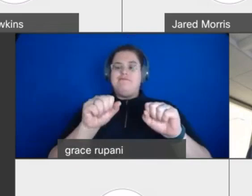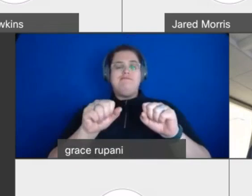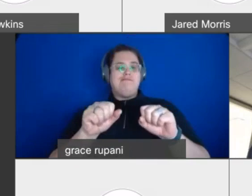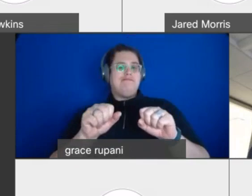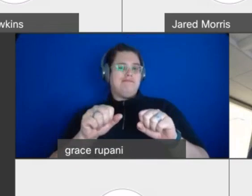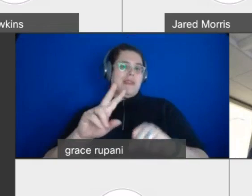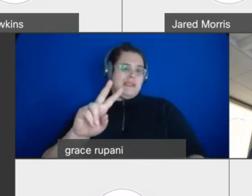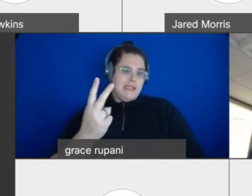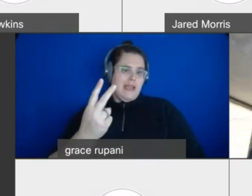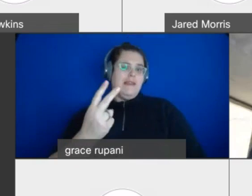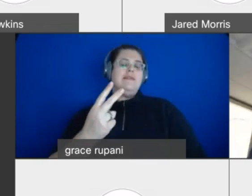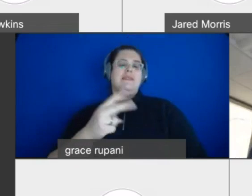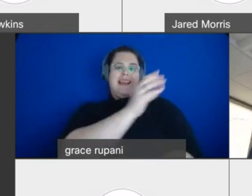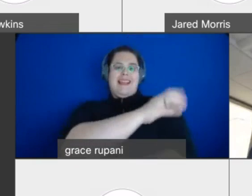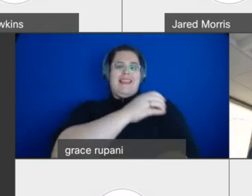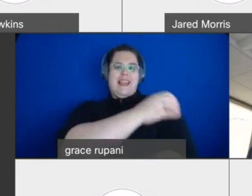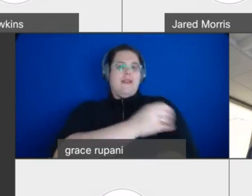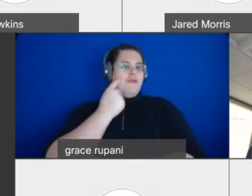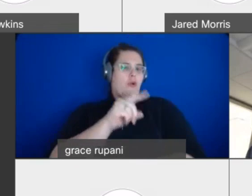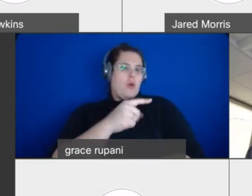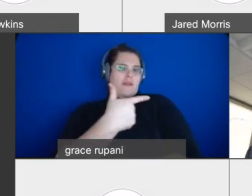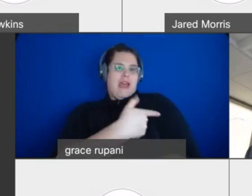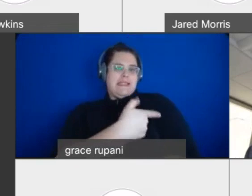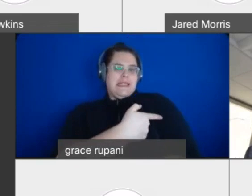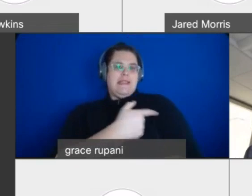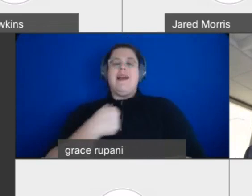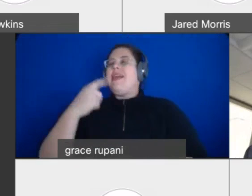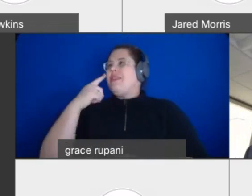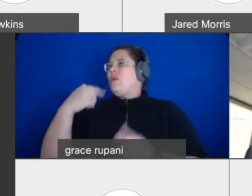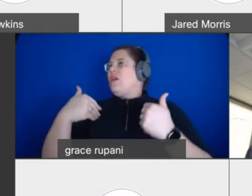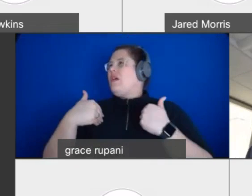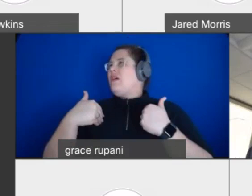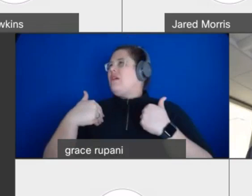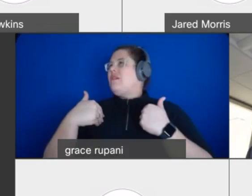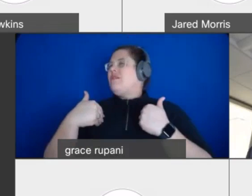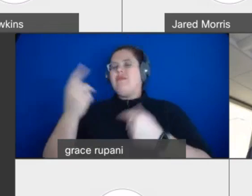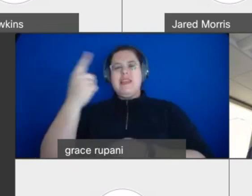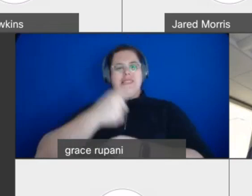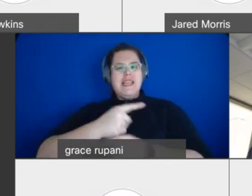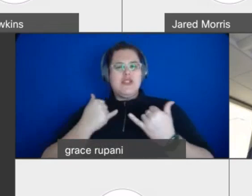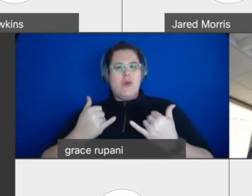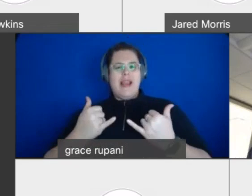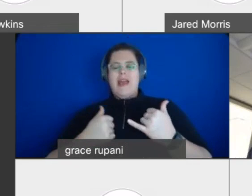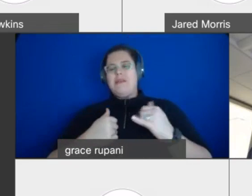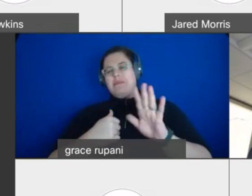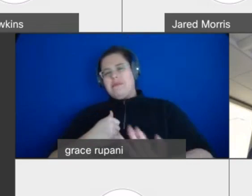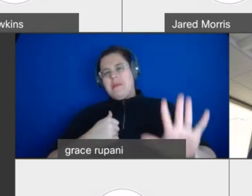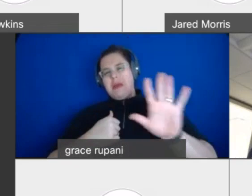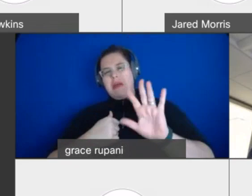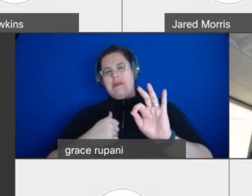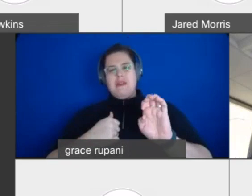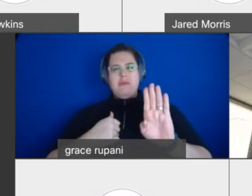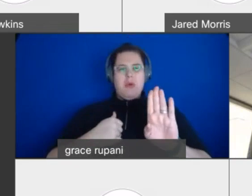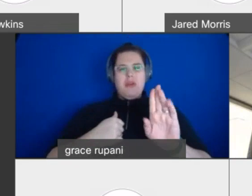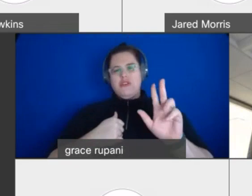think the tentative dates are the 23rd and the 24th of February. And this will be open to